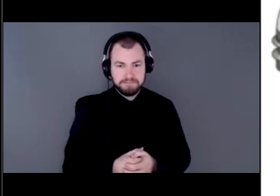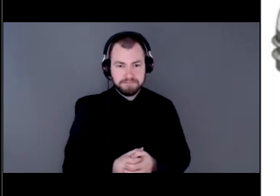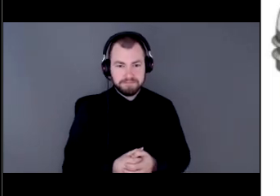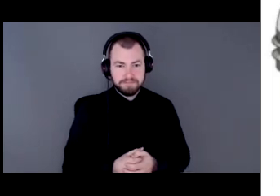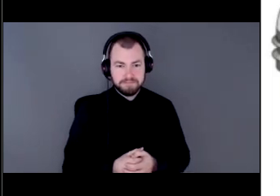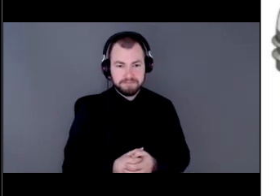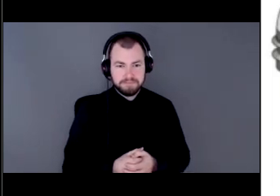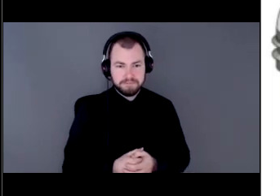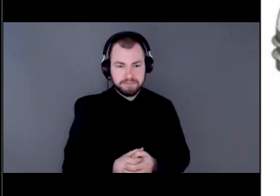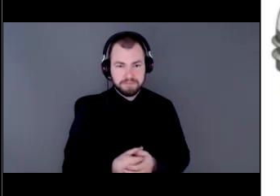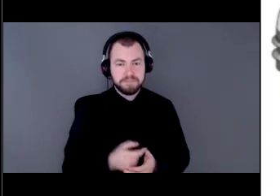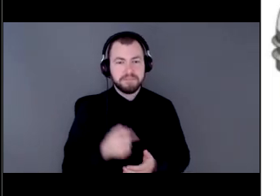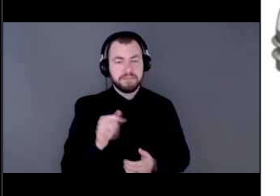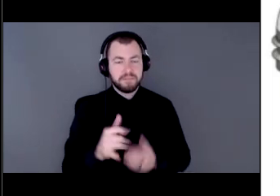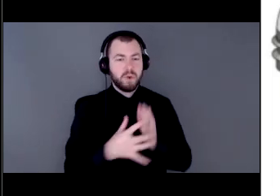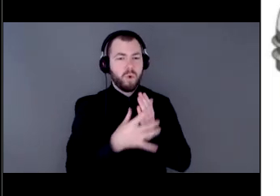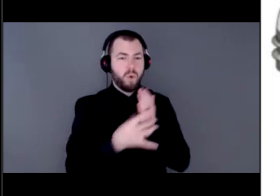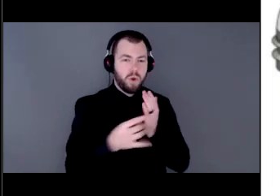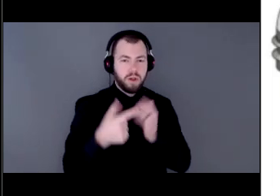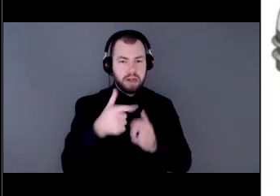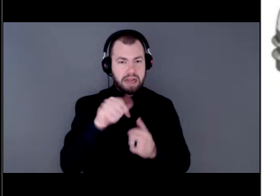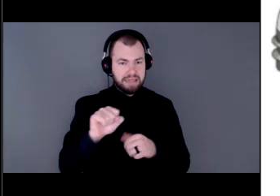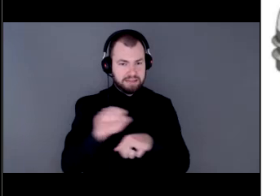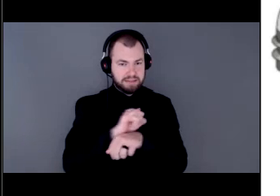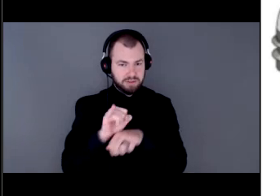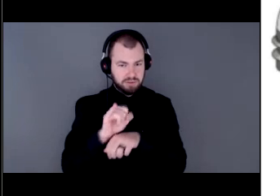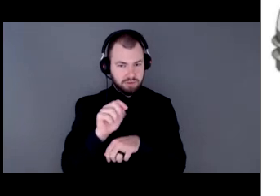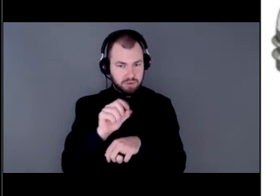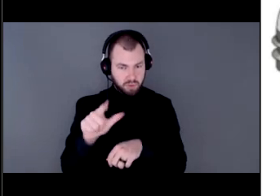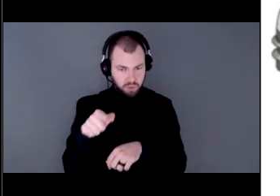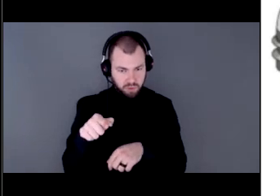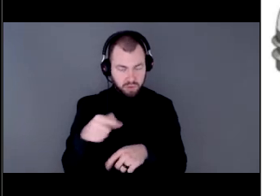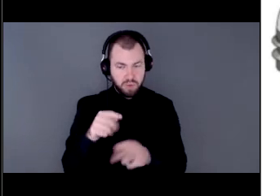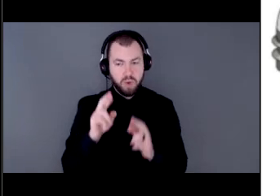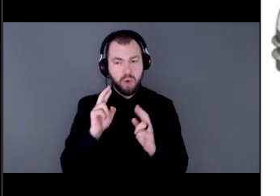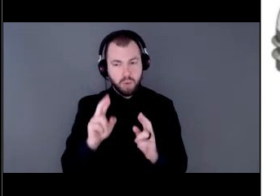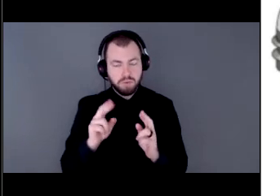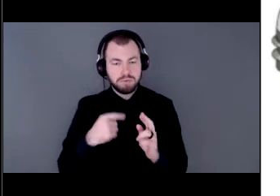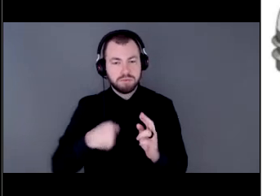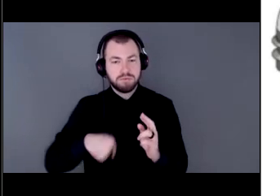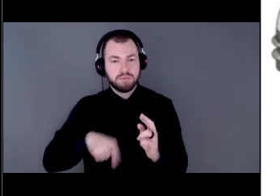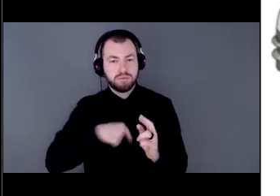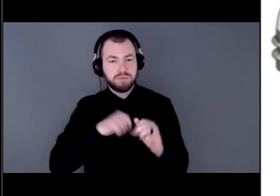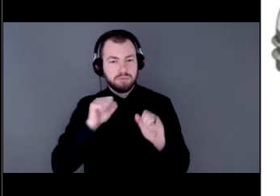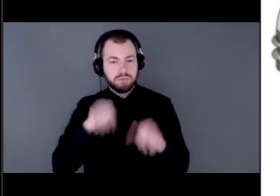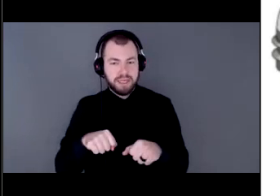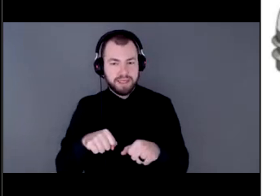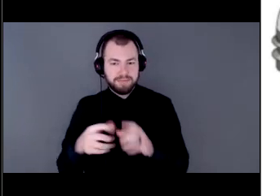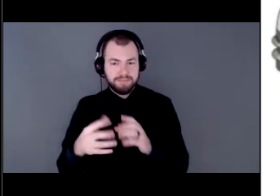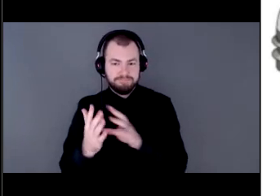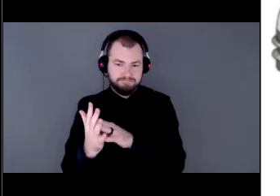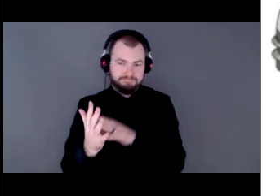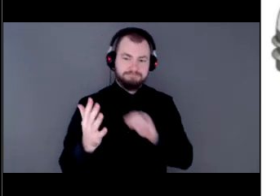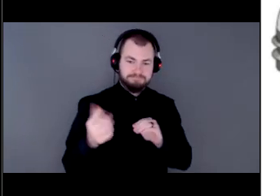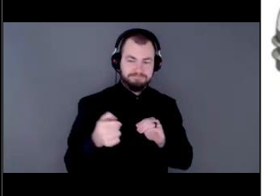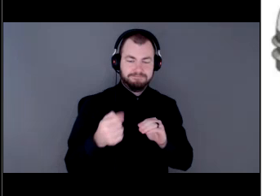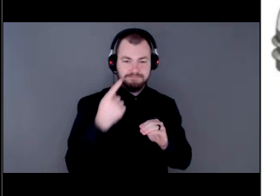This is an oil and gas industry tool that we hope to be able to essentially replicate for our particular use